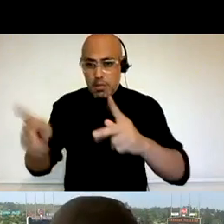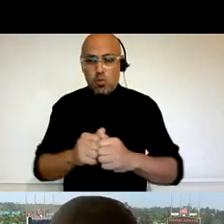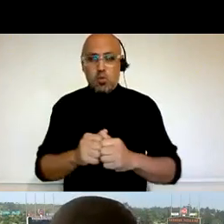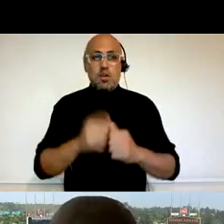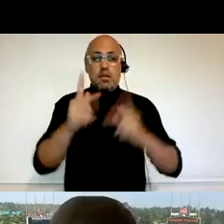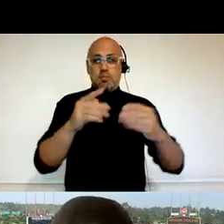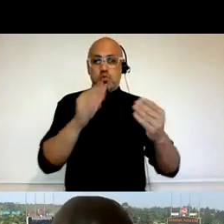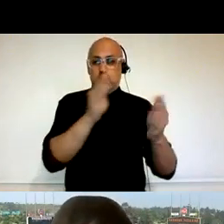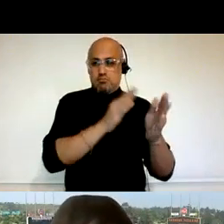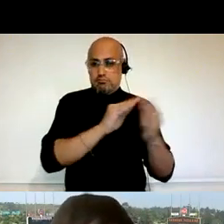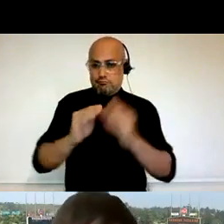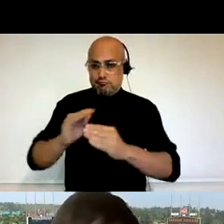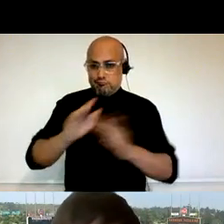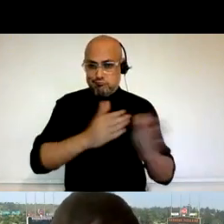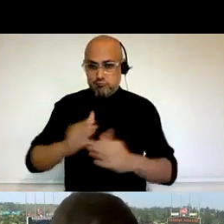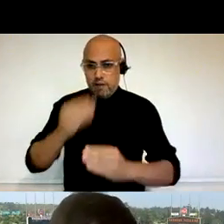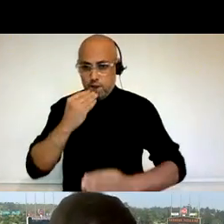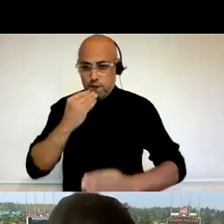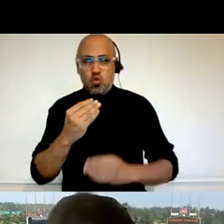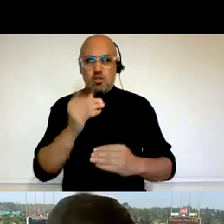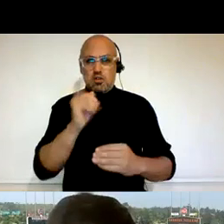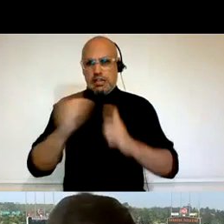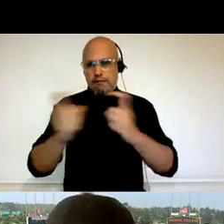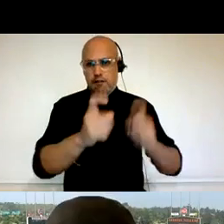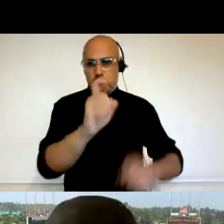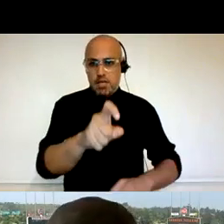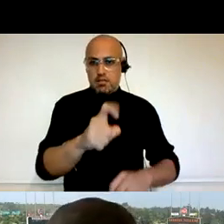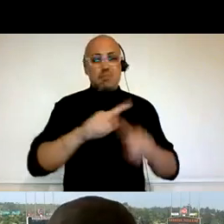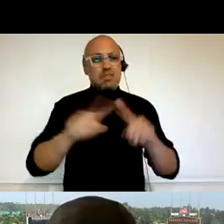food, those type of things will wear N95, but we are not encouraging